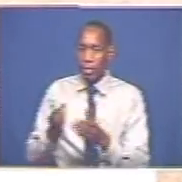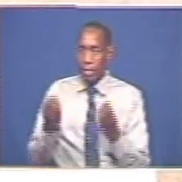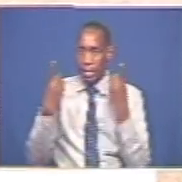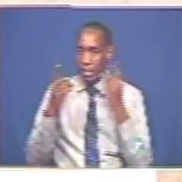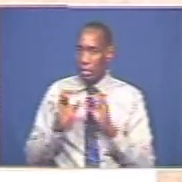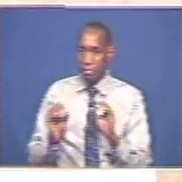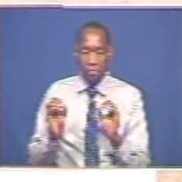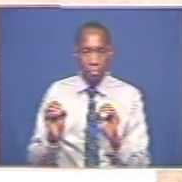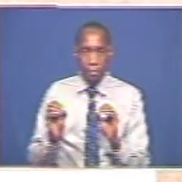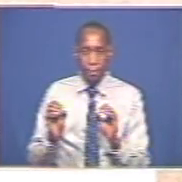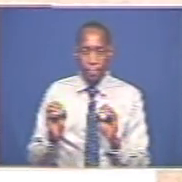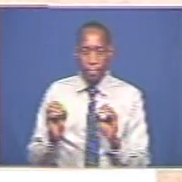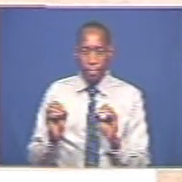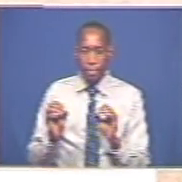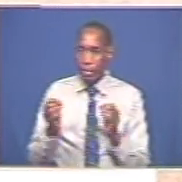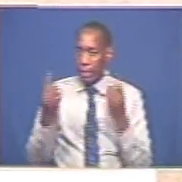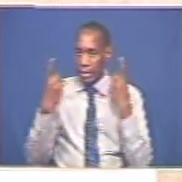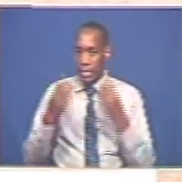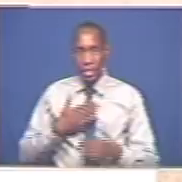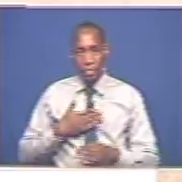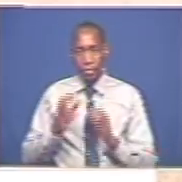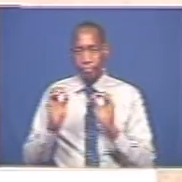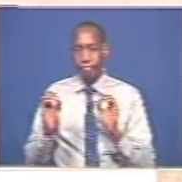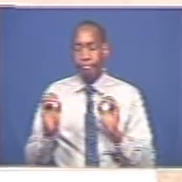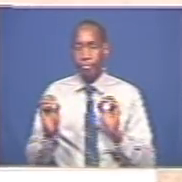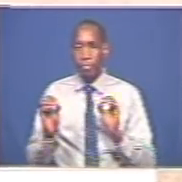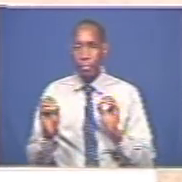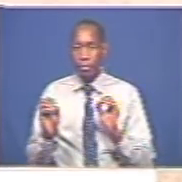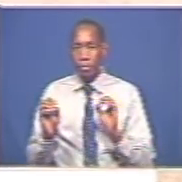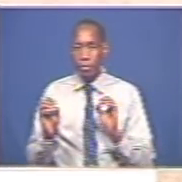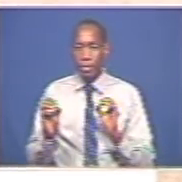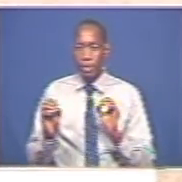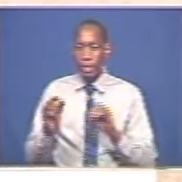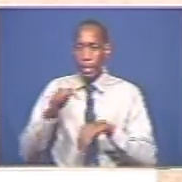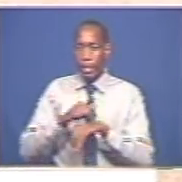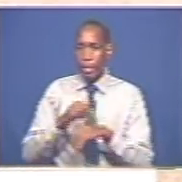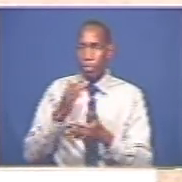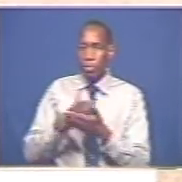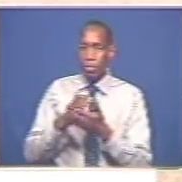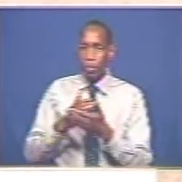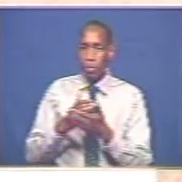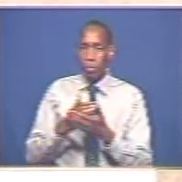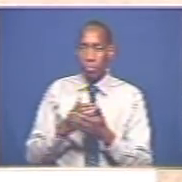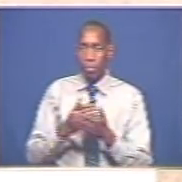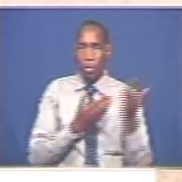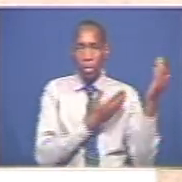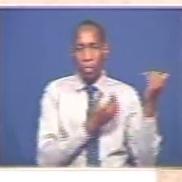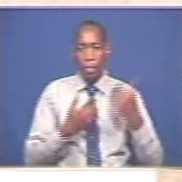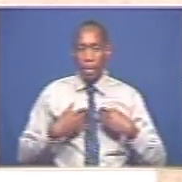don't understand. Yeah, mm-hmm. They're not understanding me. Yeah. And when I am really low, I cannot go for